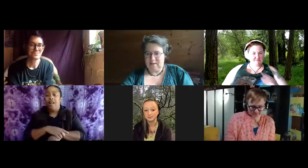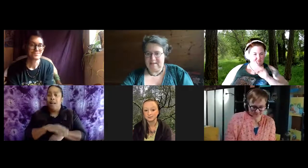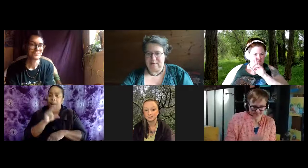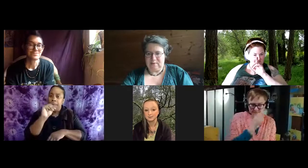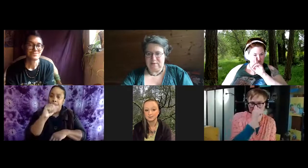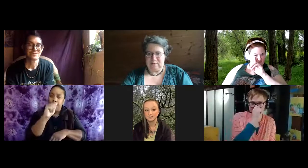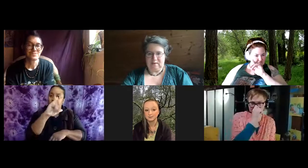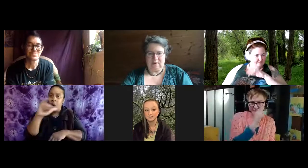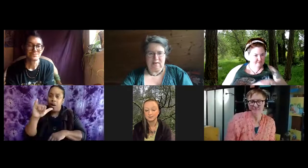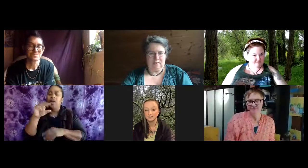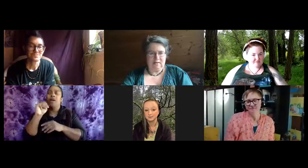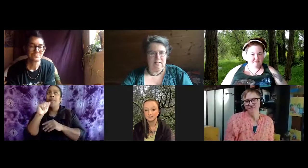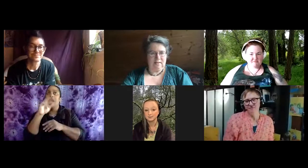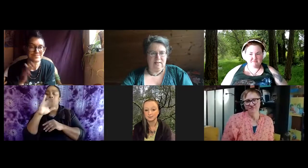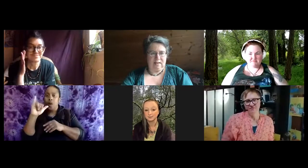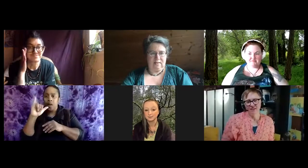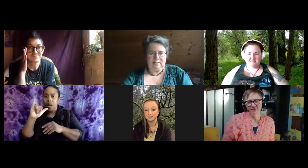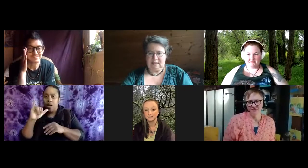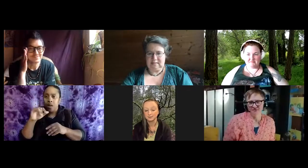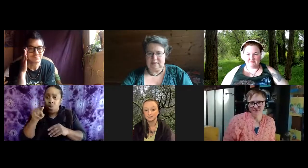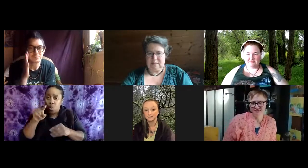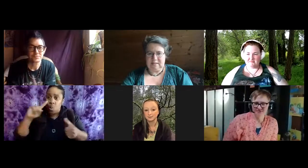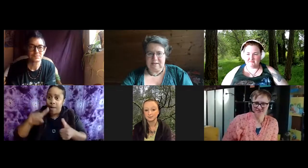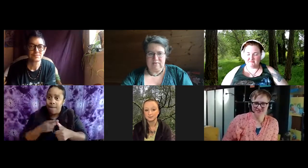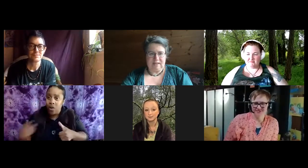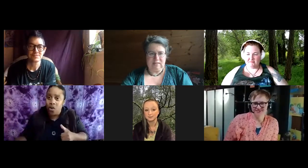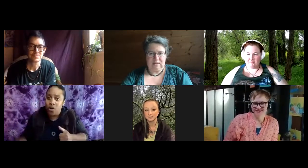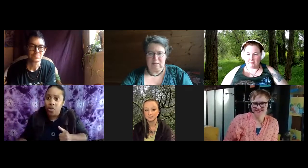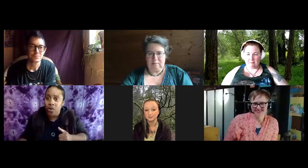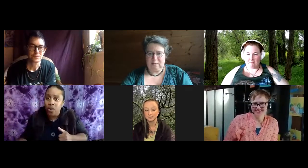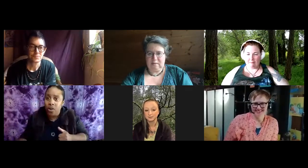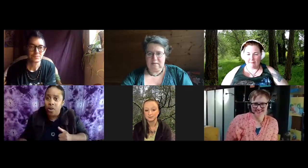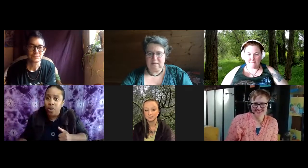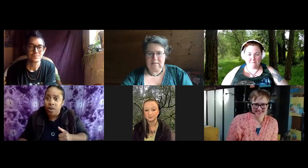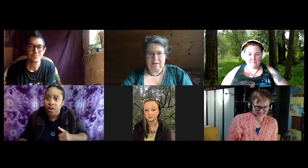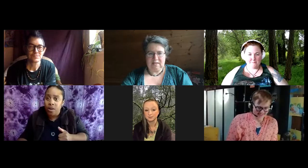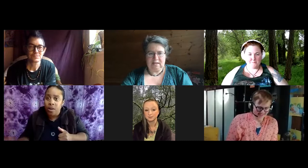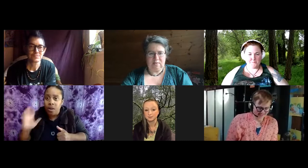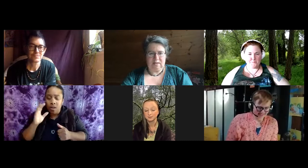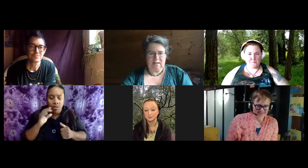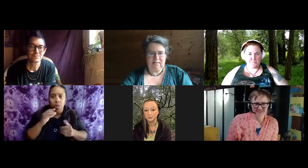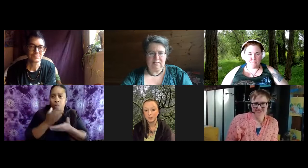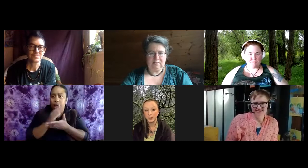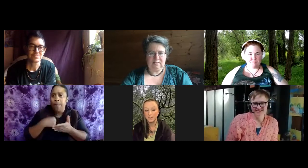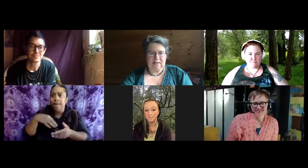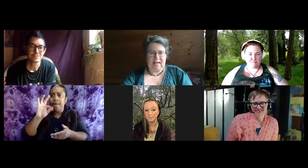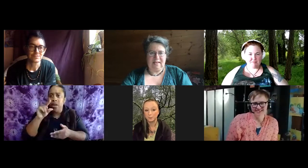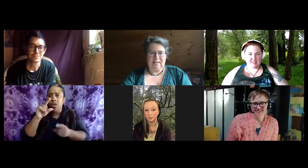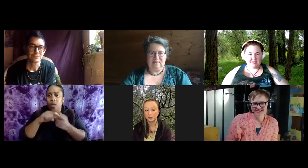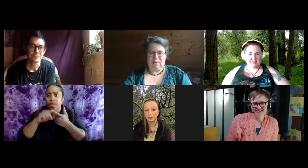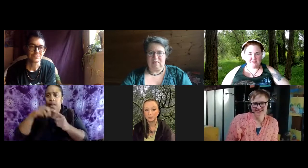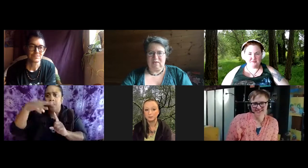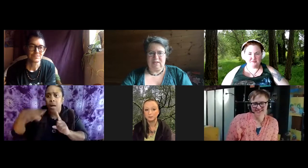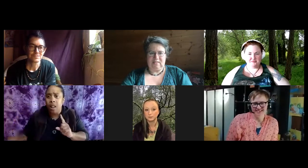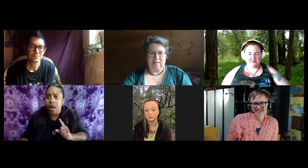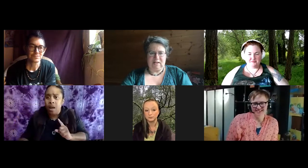if you want to go, you are all set to jump in. Let me go find you and I'll spotlight you with us. Oh yeah,